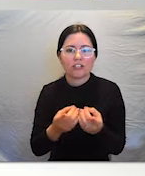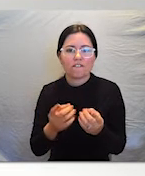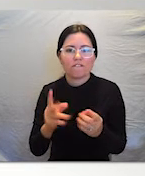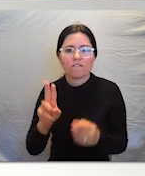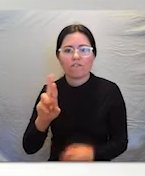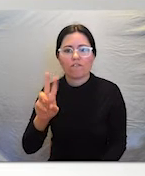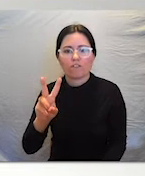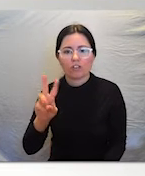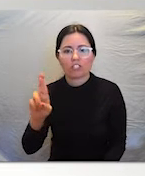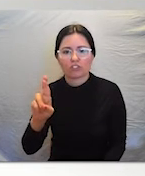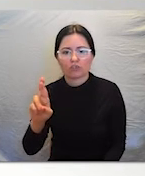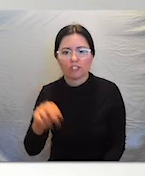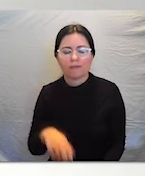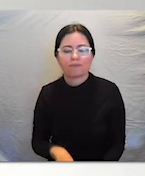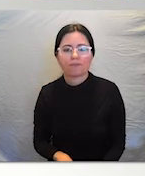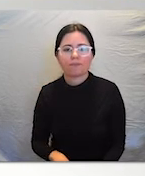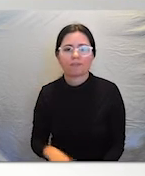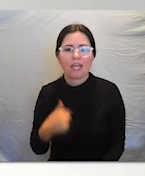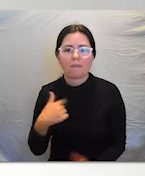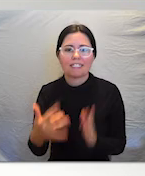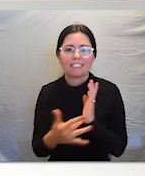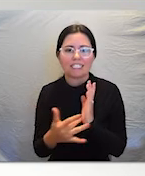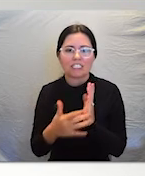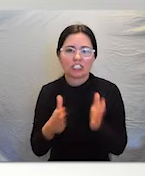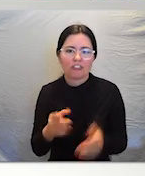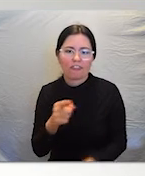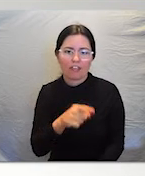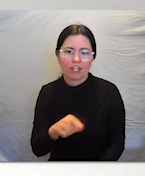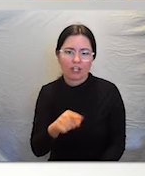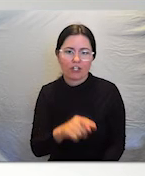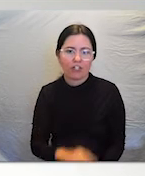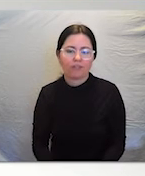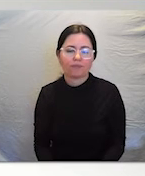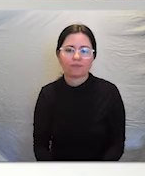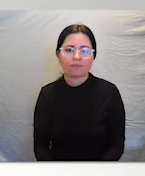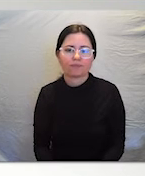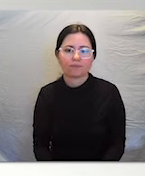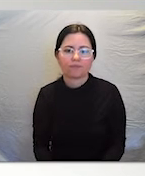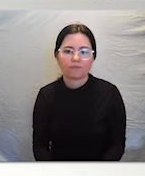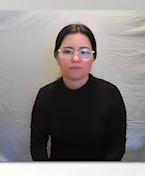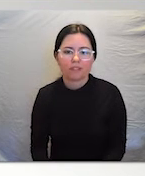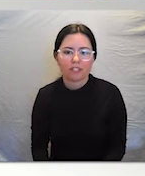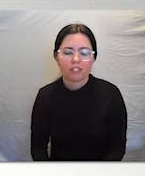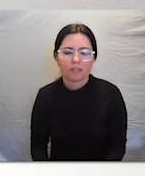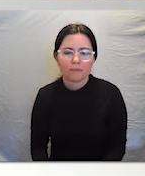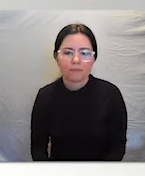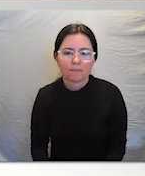VR technician for Area 4, 15D to be exact.